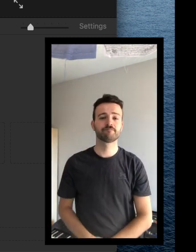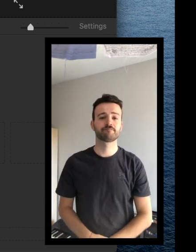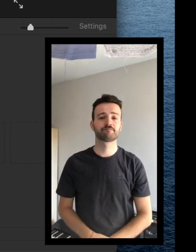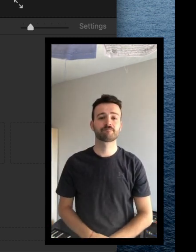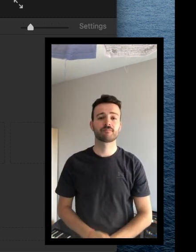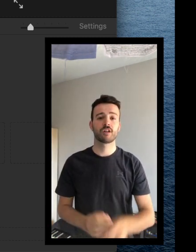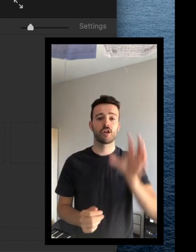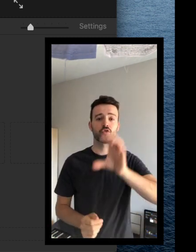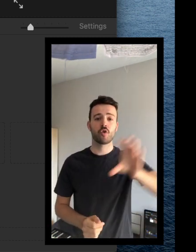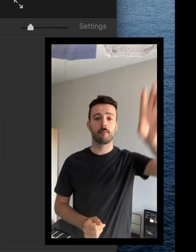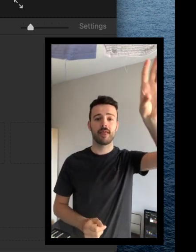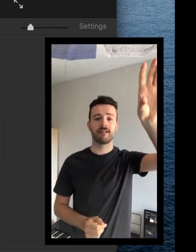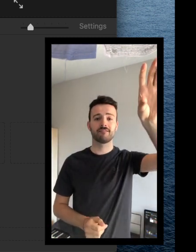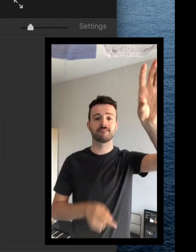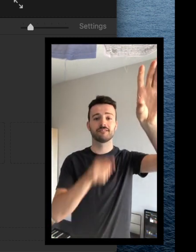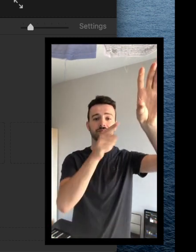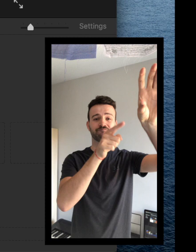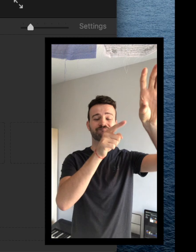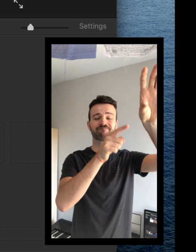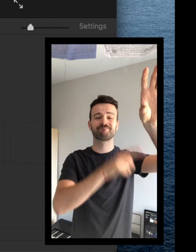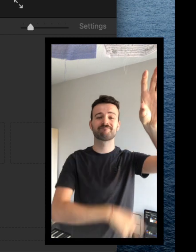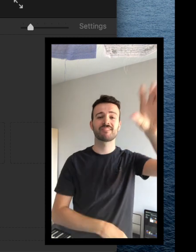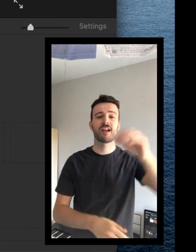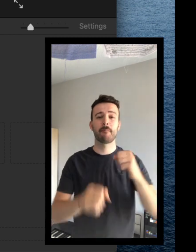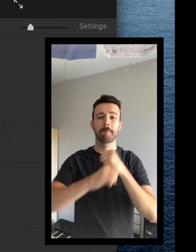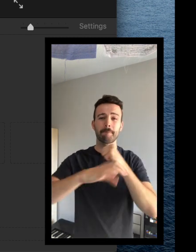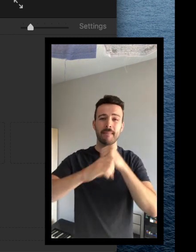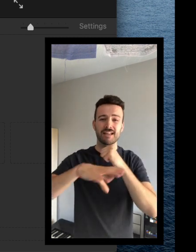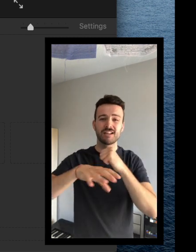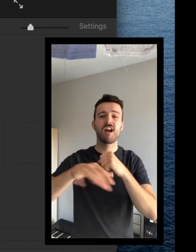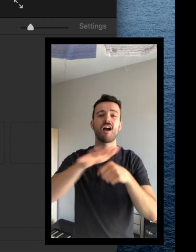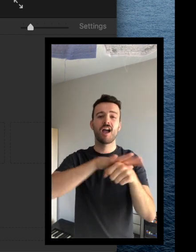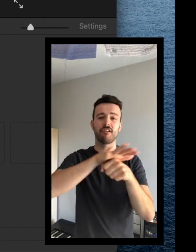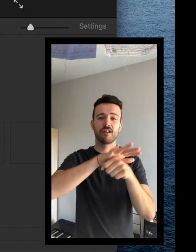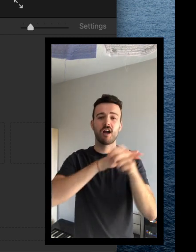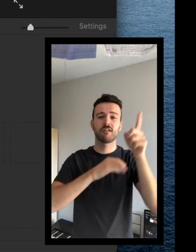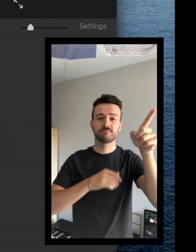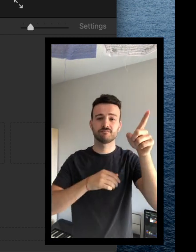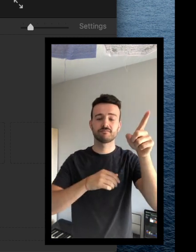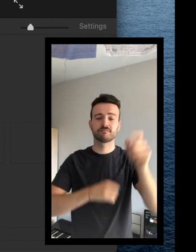areas. So in the top left, there's the media area.